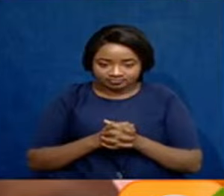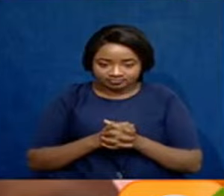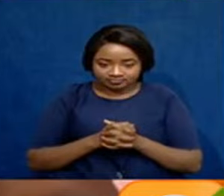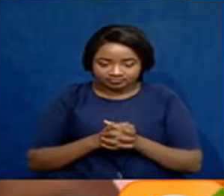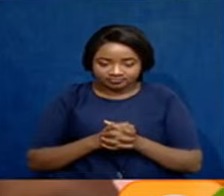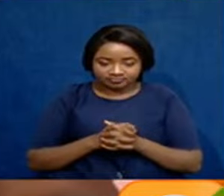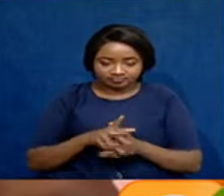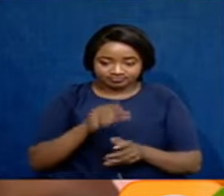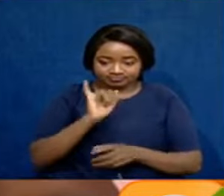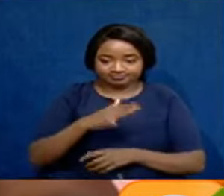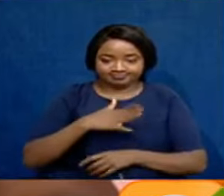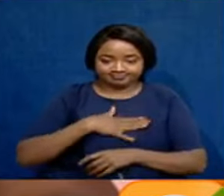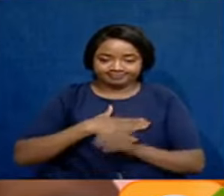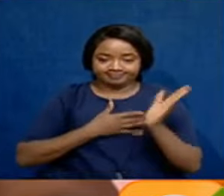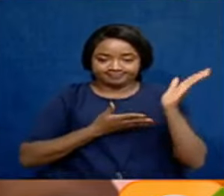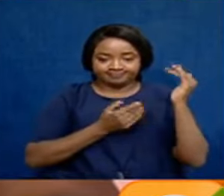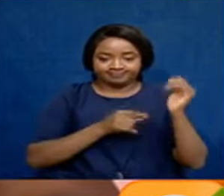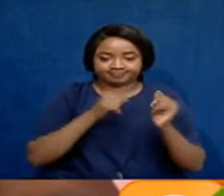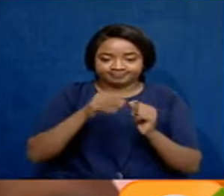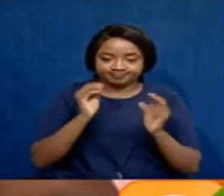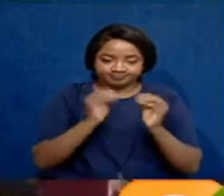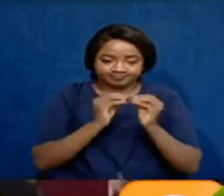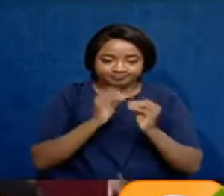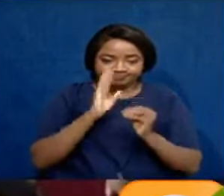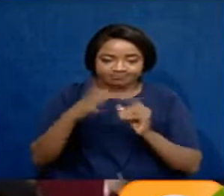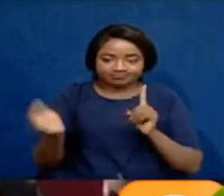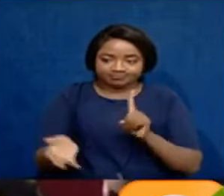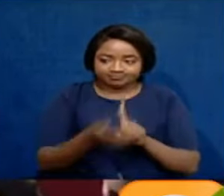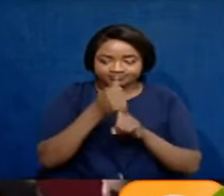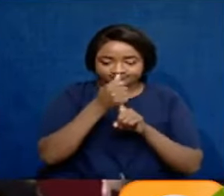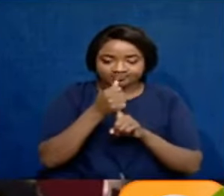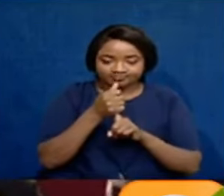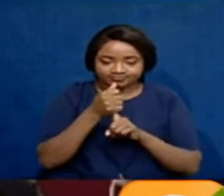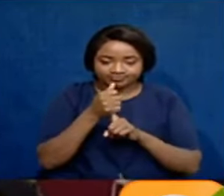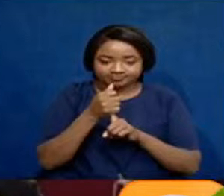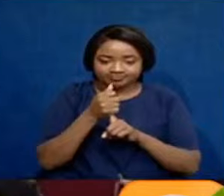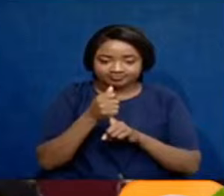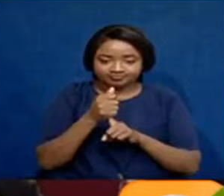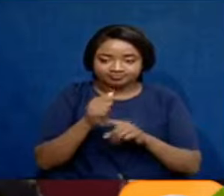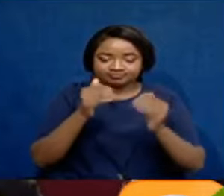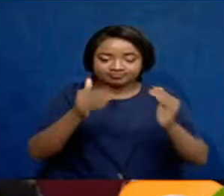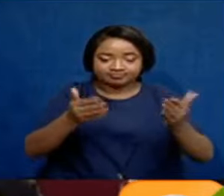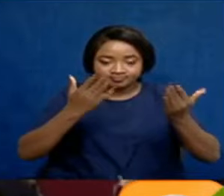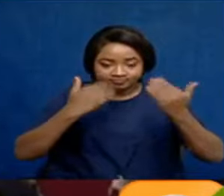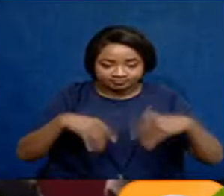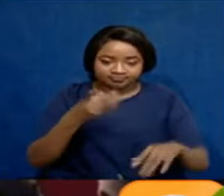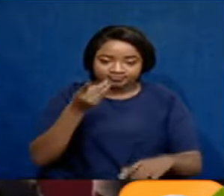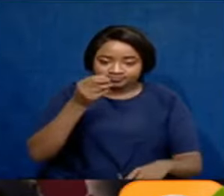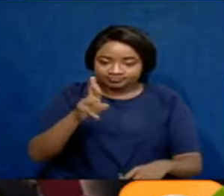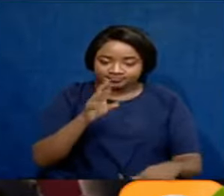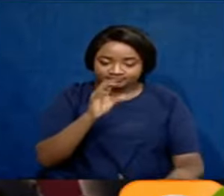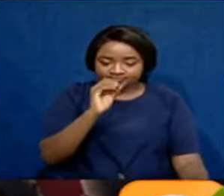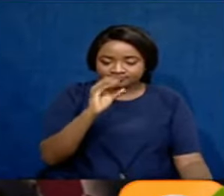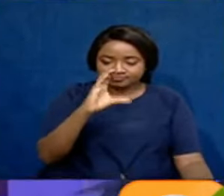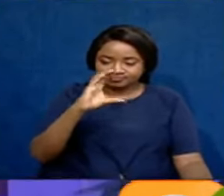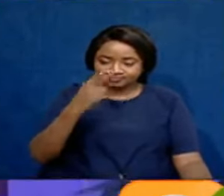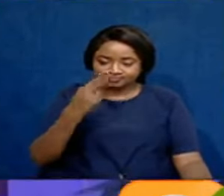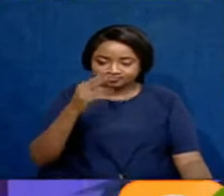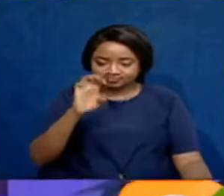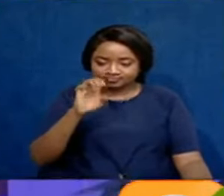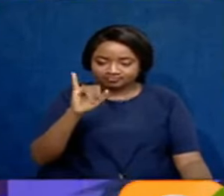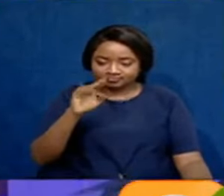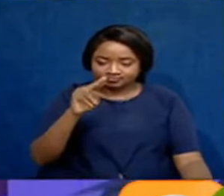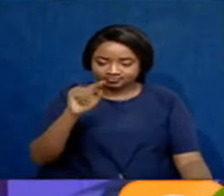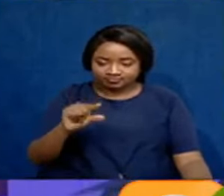this meeting today is going to achieve. Mm-hmm. Yes. Dr. Ochieng, screening. How do